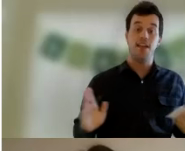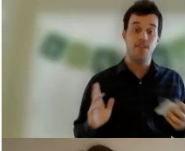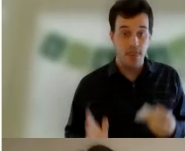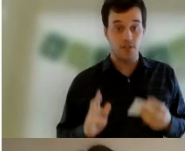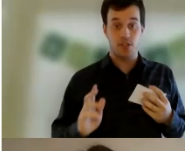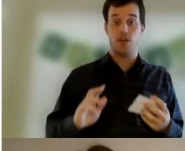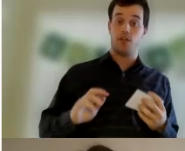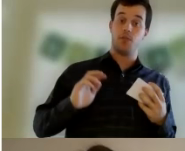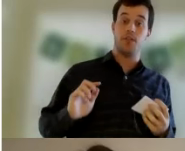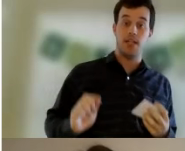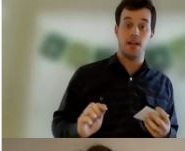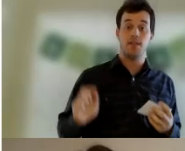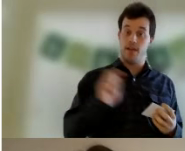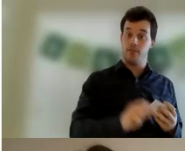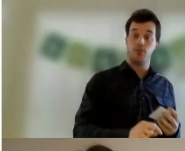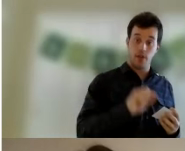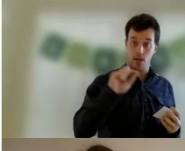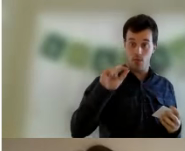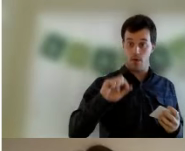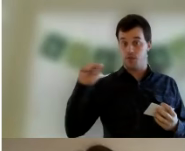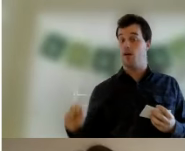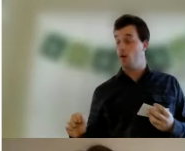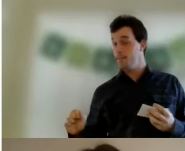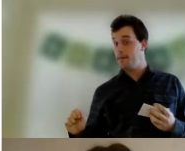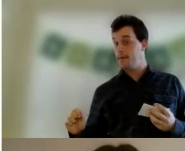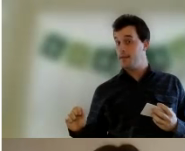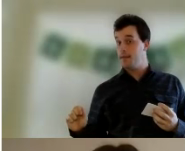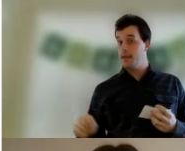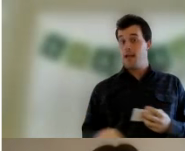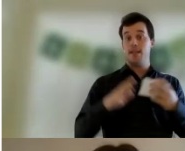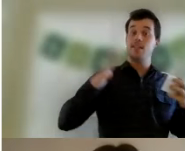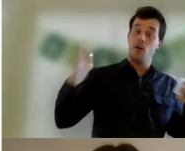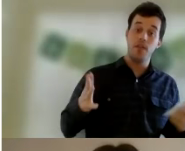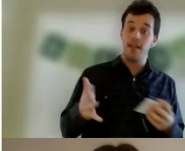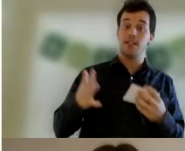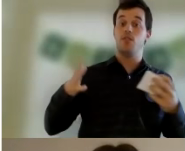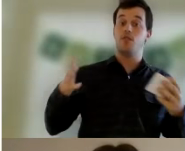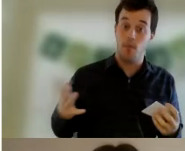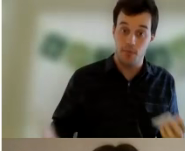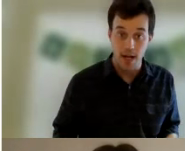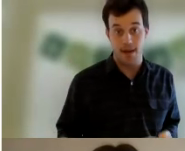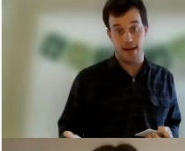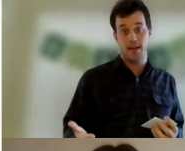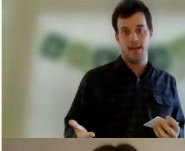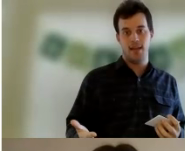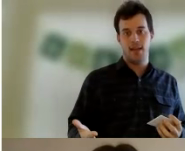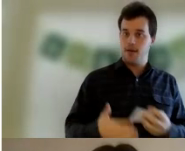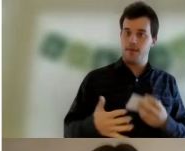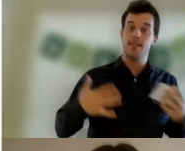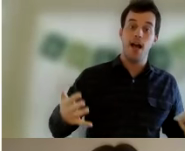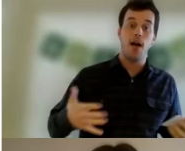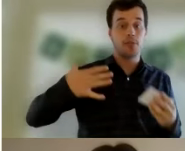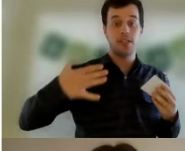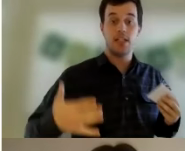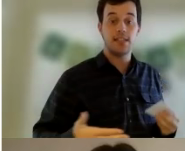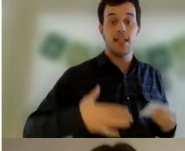around $11,000 per year for every employee who works from home? I mean, it's all thanks to affordable broadband.